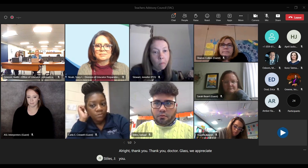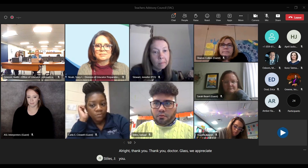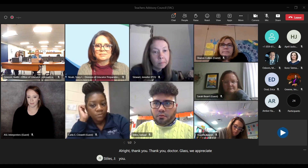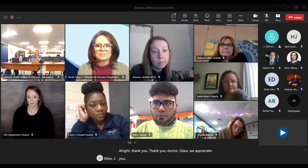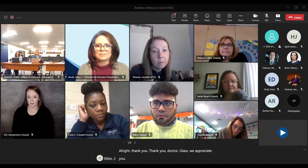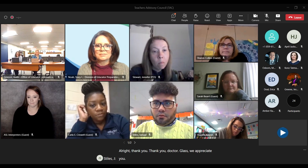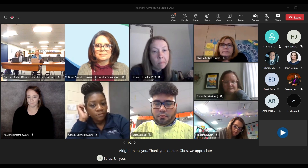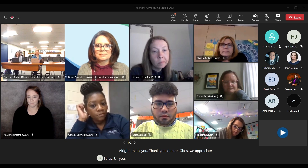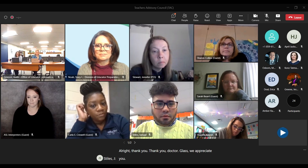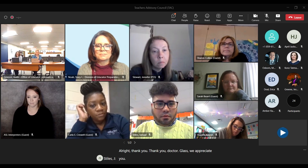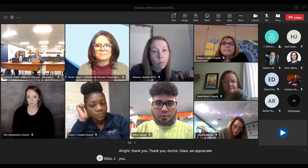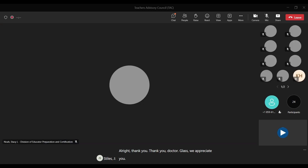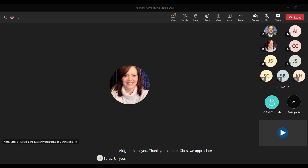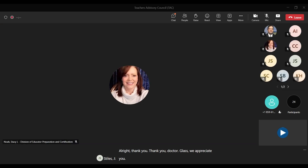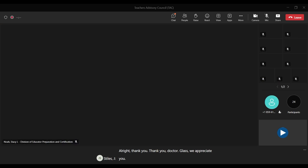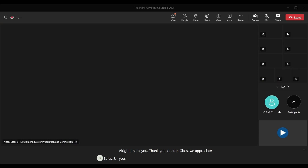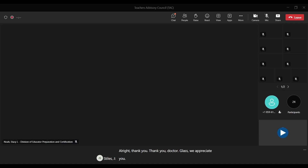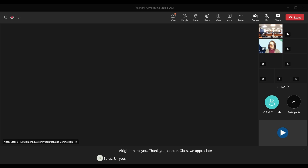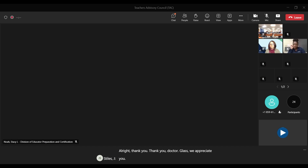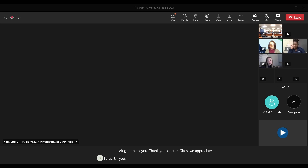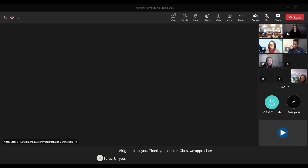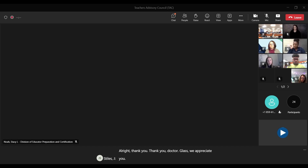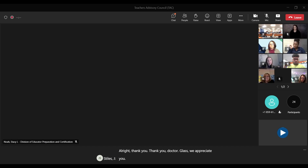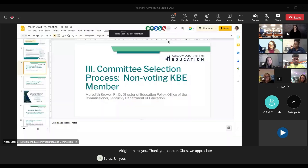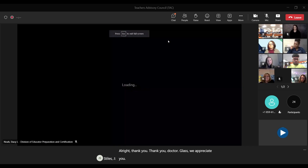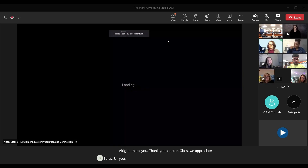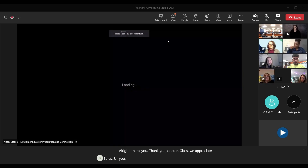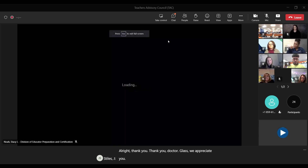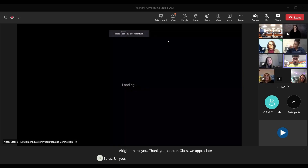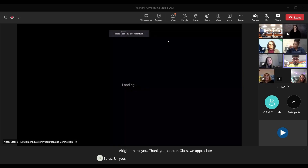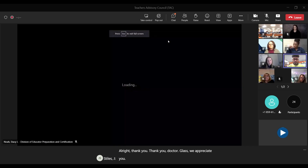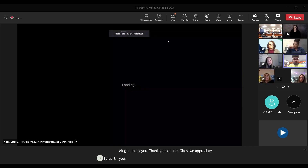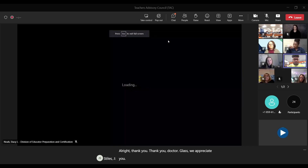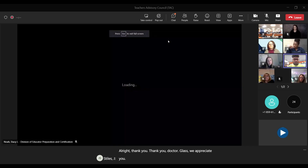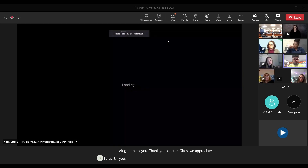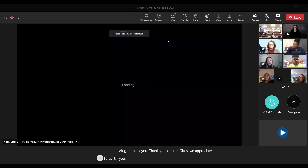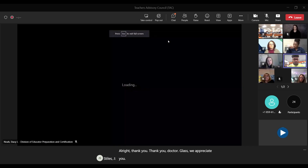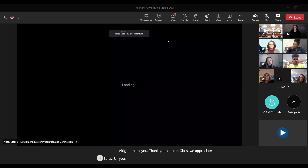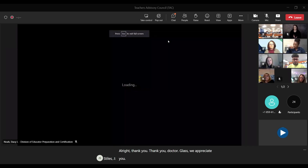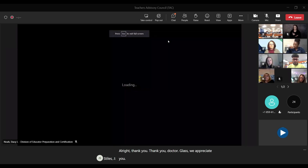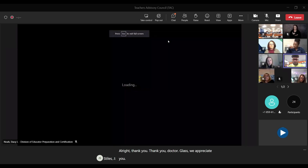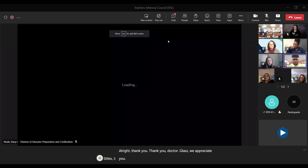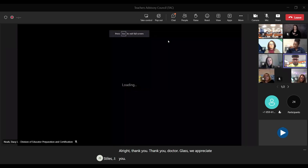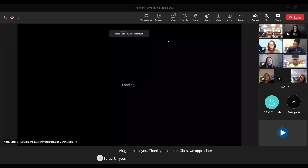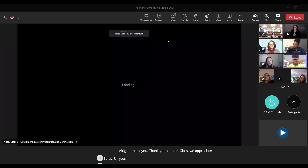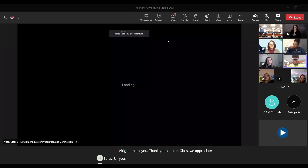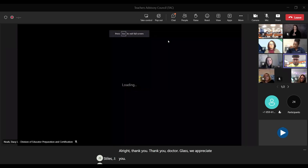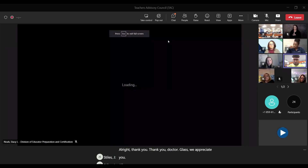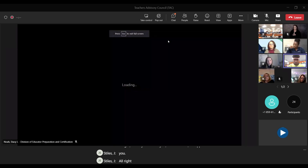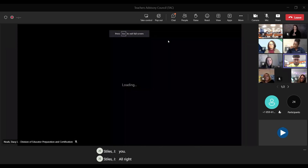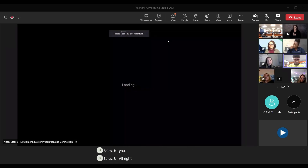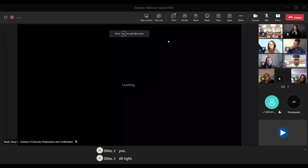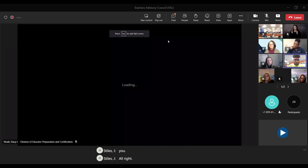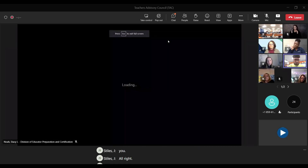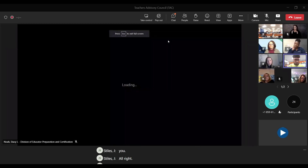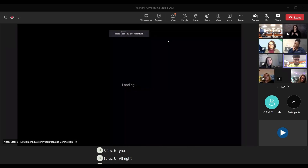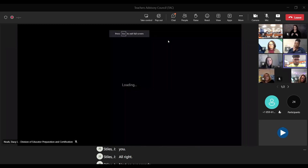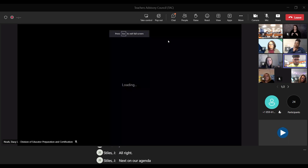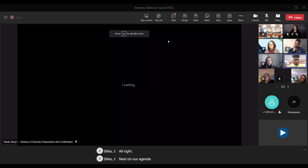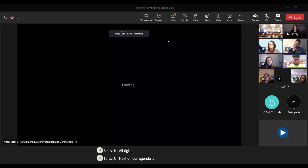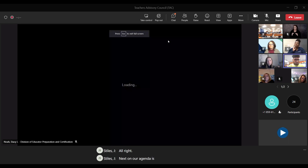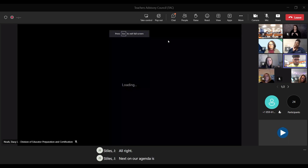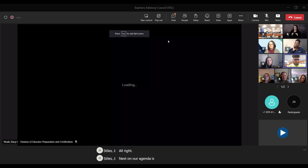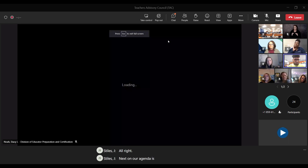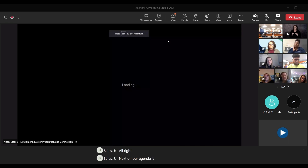All right. Next on our agenda is,